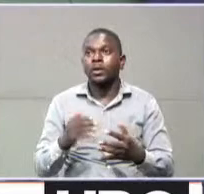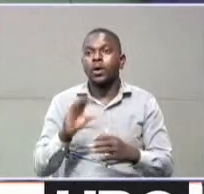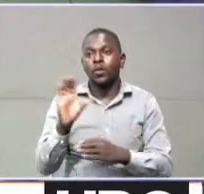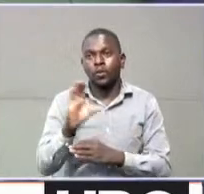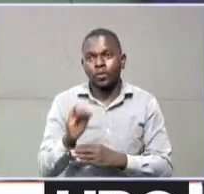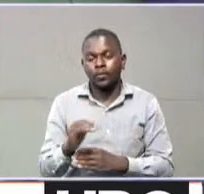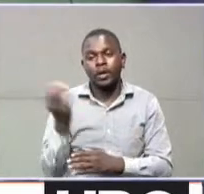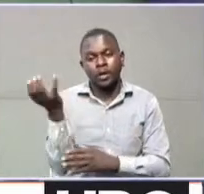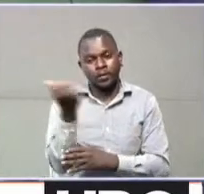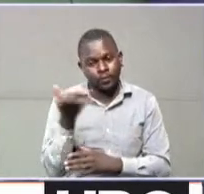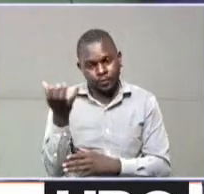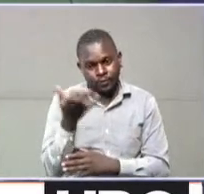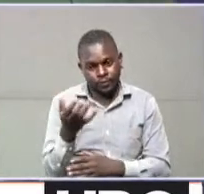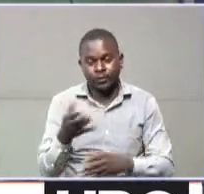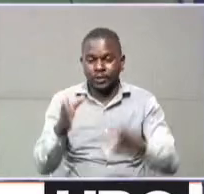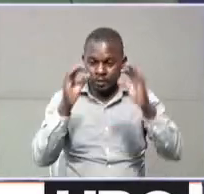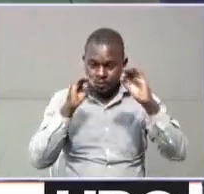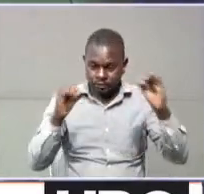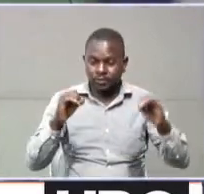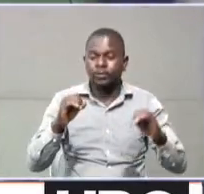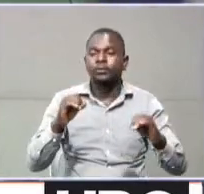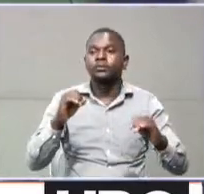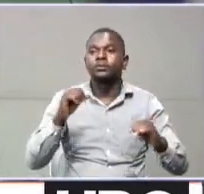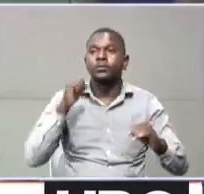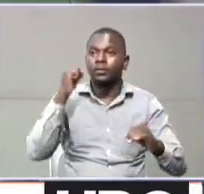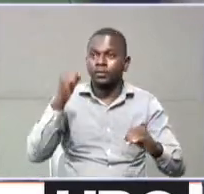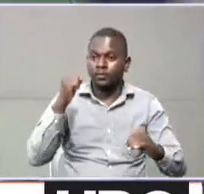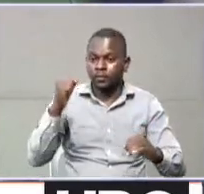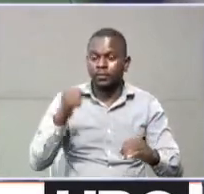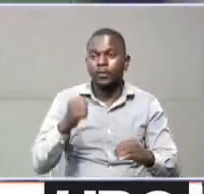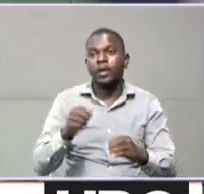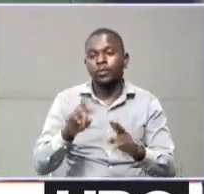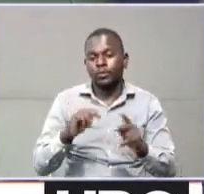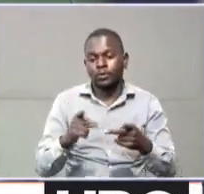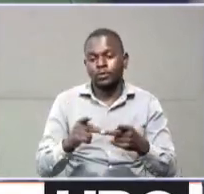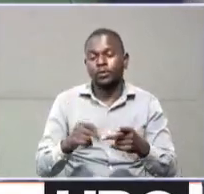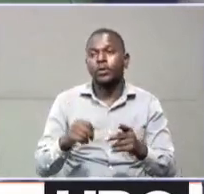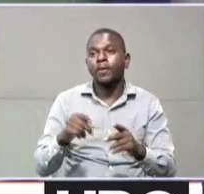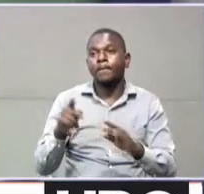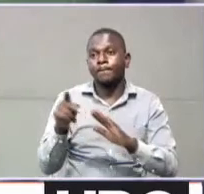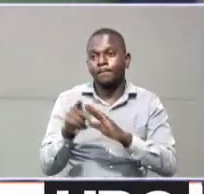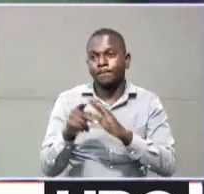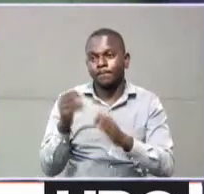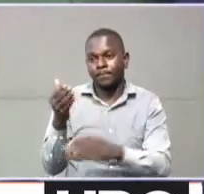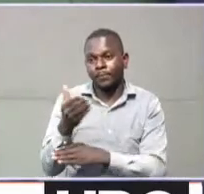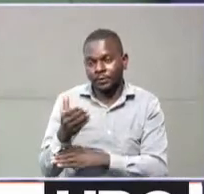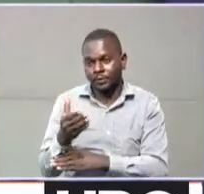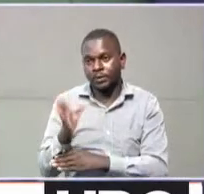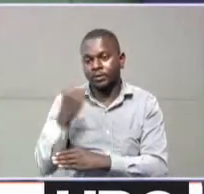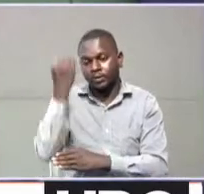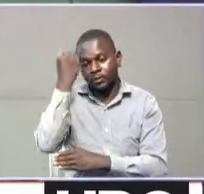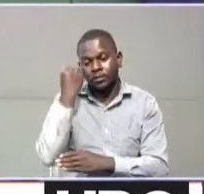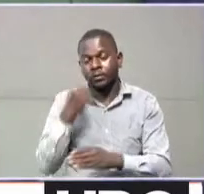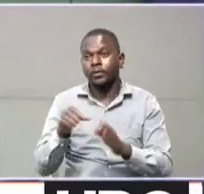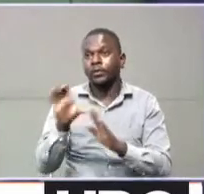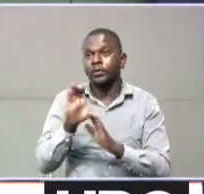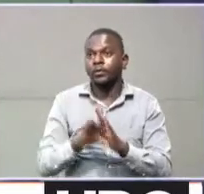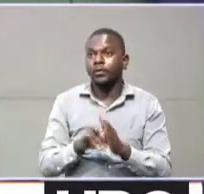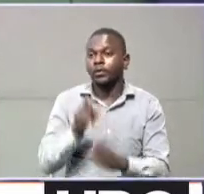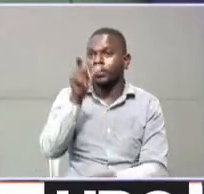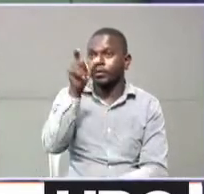vetted the president of the democratic party for the position of minister for justice and constitutional affairs or the person